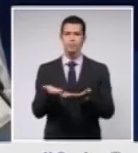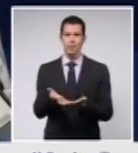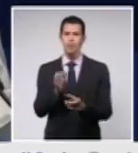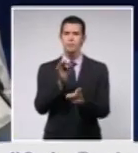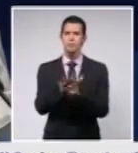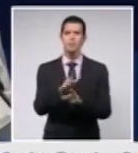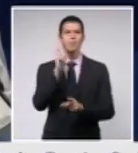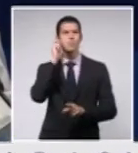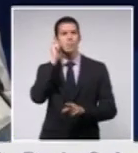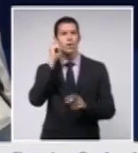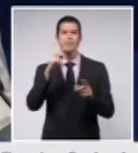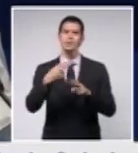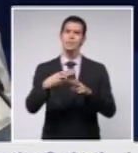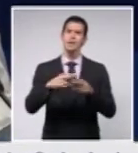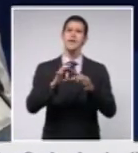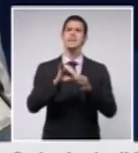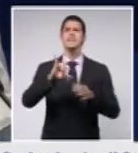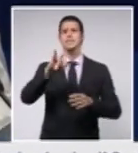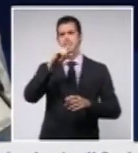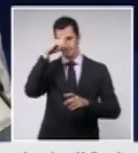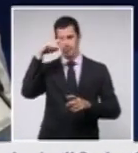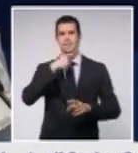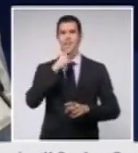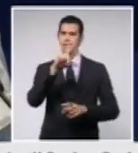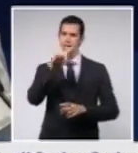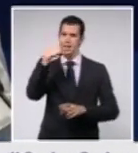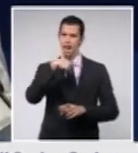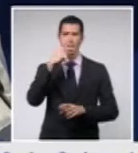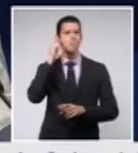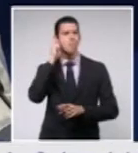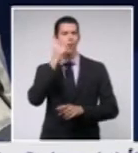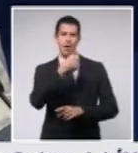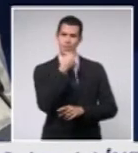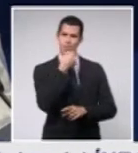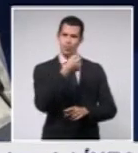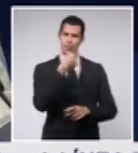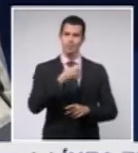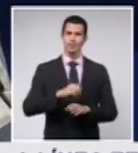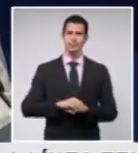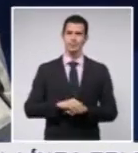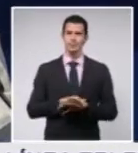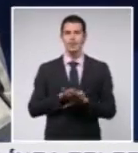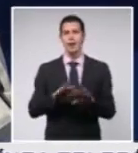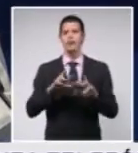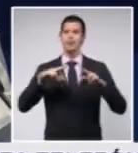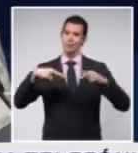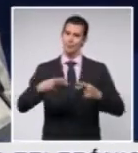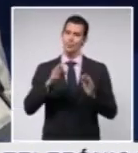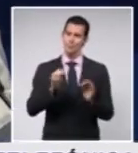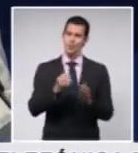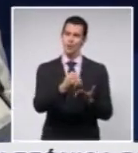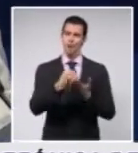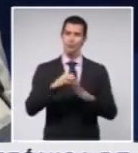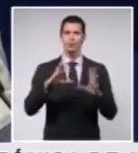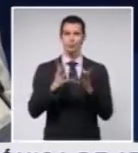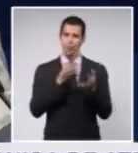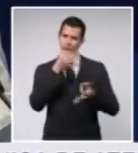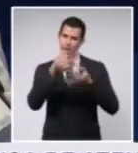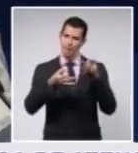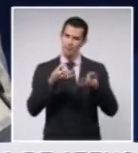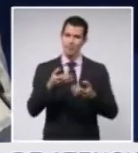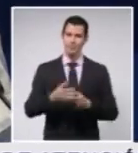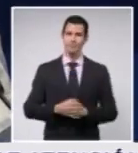interpreter, and good morning to everyone tuned in to this briefing. We start today's